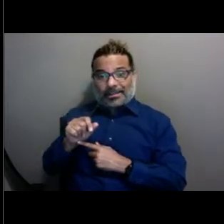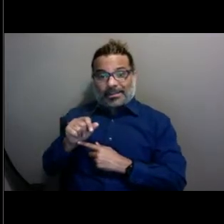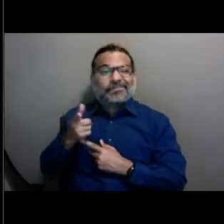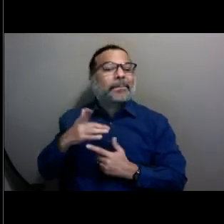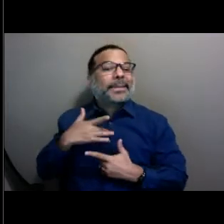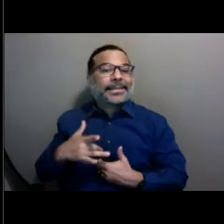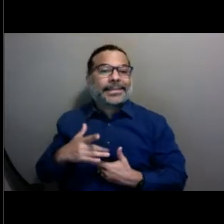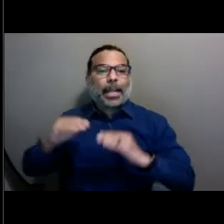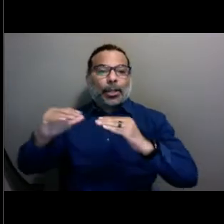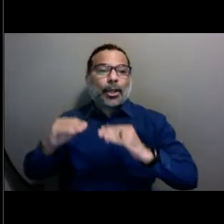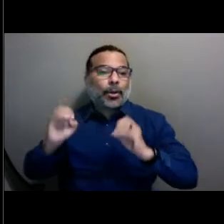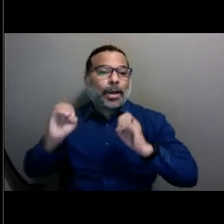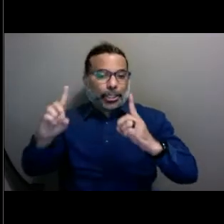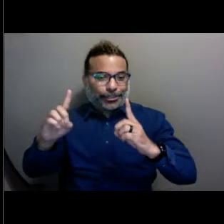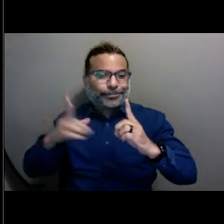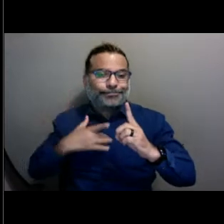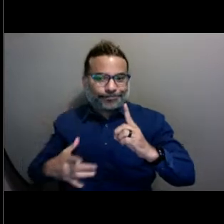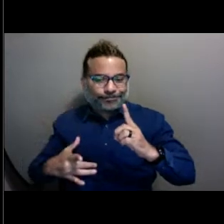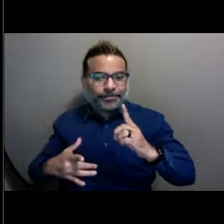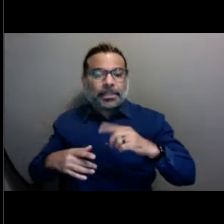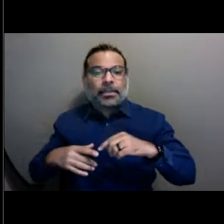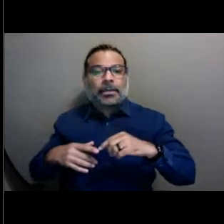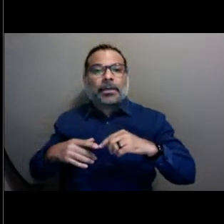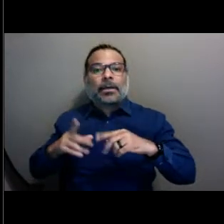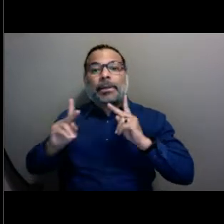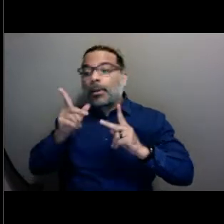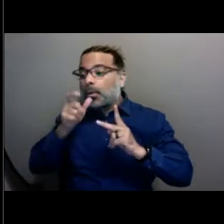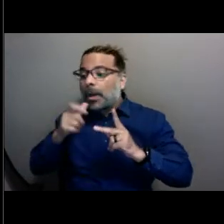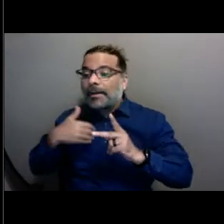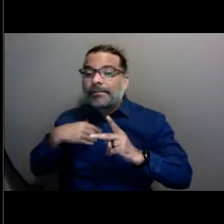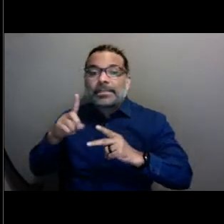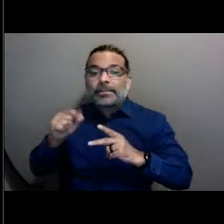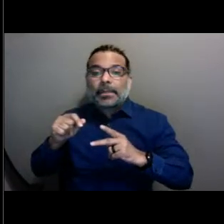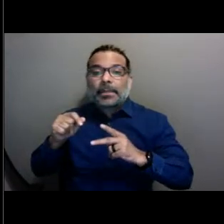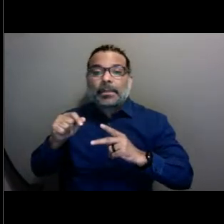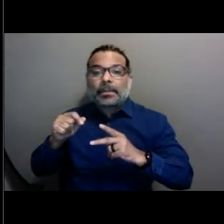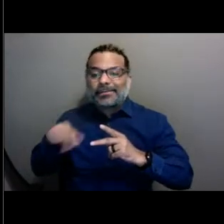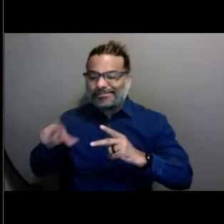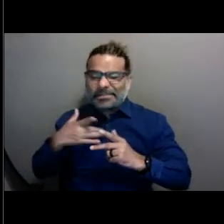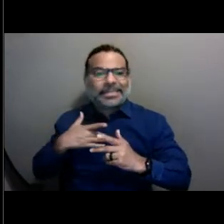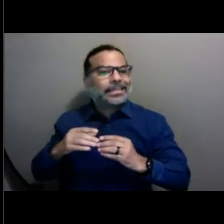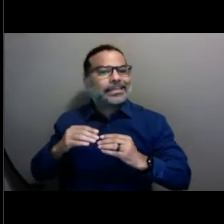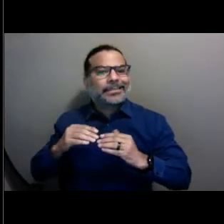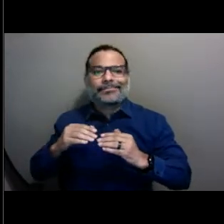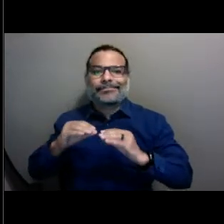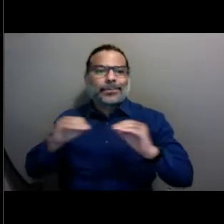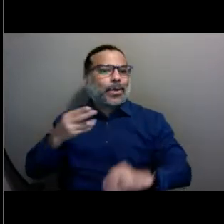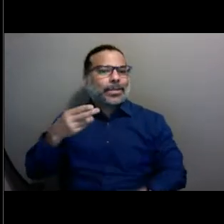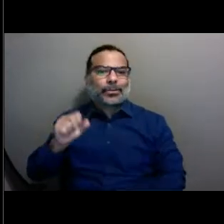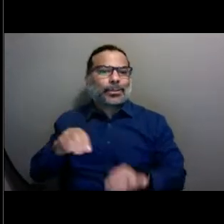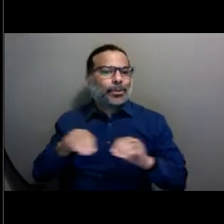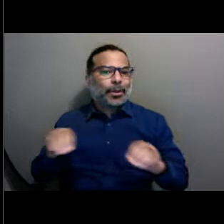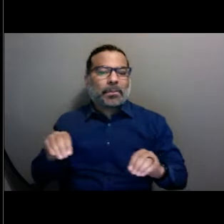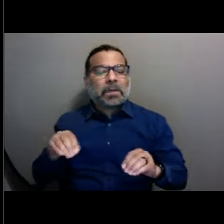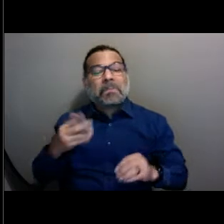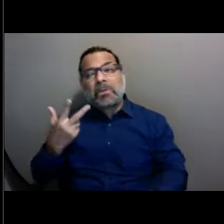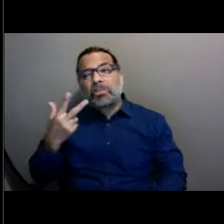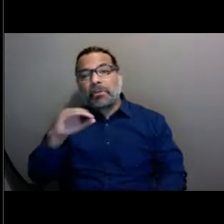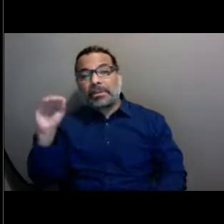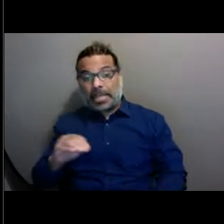educational attainment. There's a higher concentration of people with disabilities have less than a high school degrees, and only about 3% of people